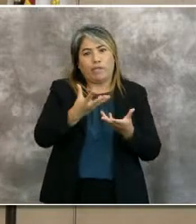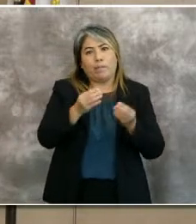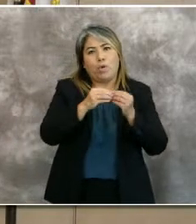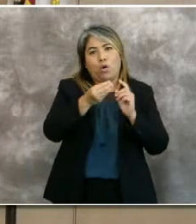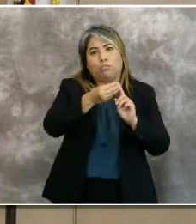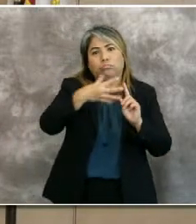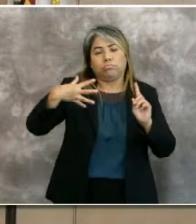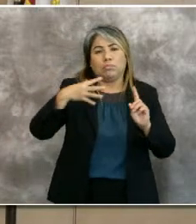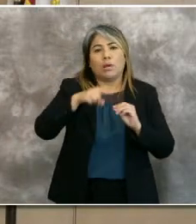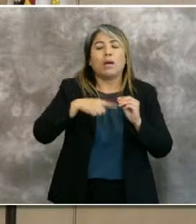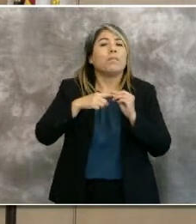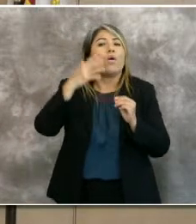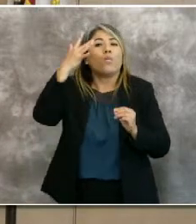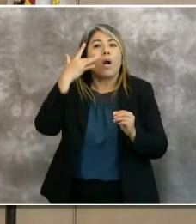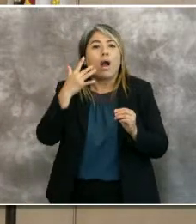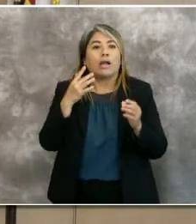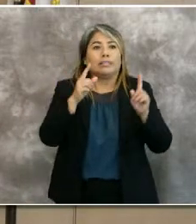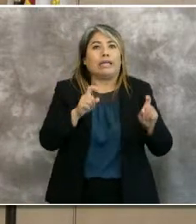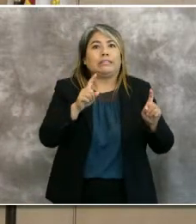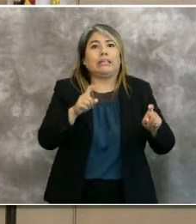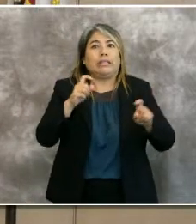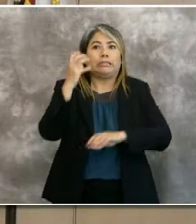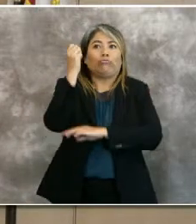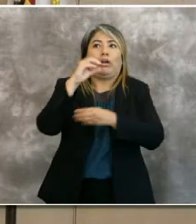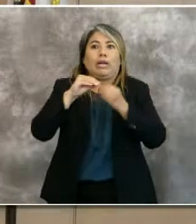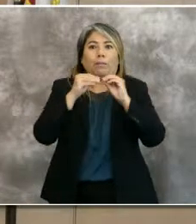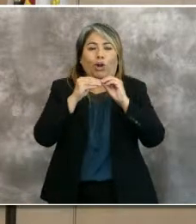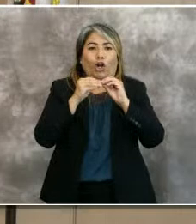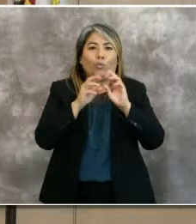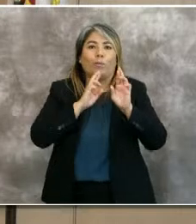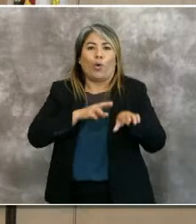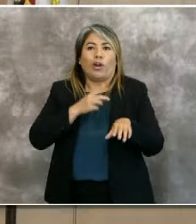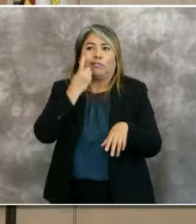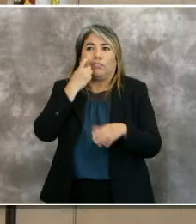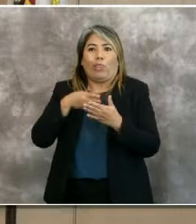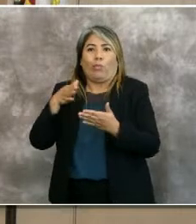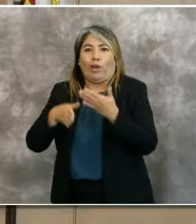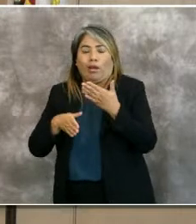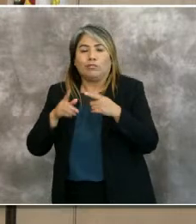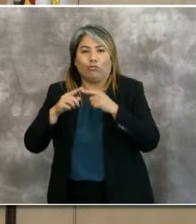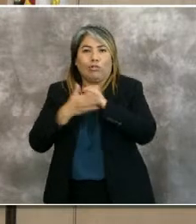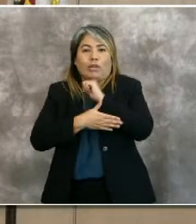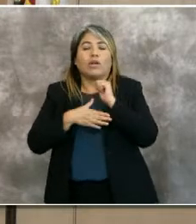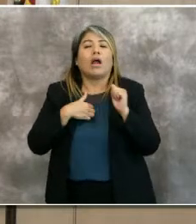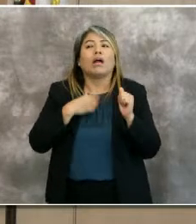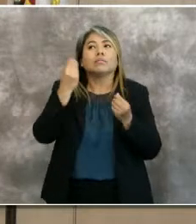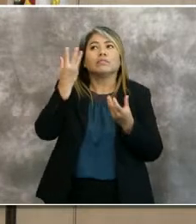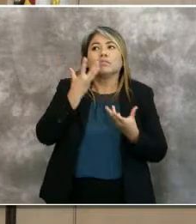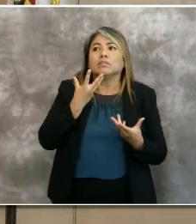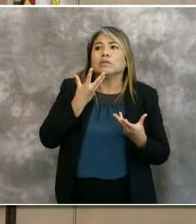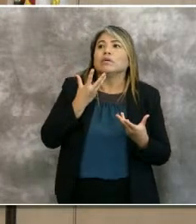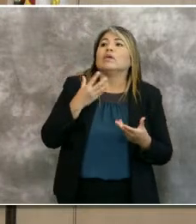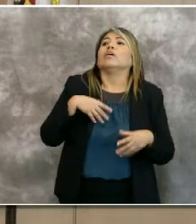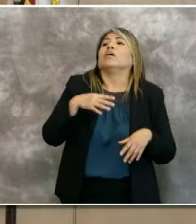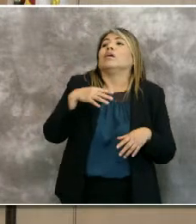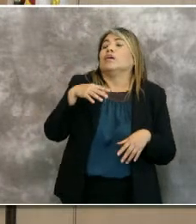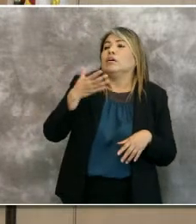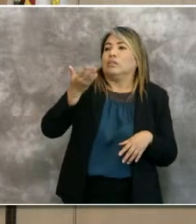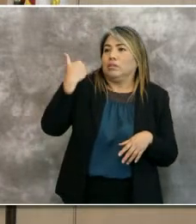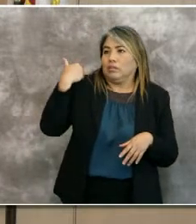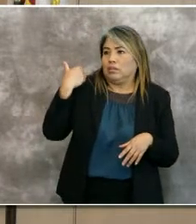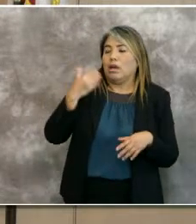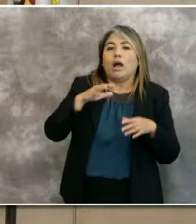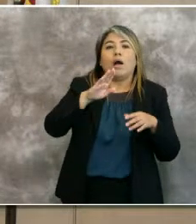behind the record number of tests reported to the county over the weekend? I was told that it included a batch of prior tests